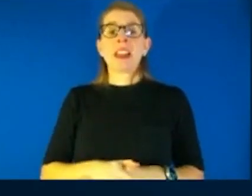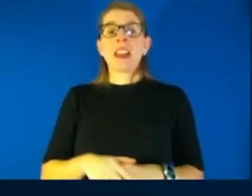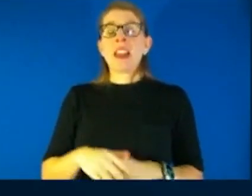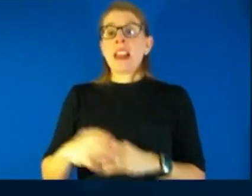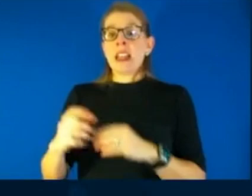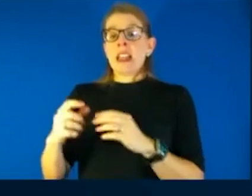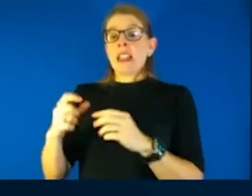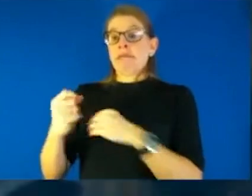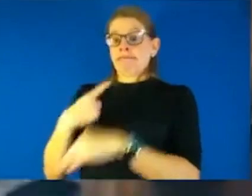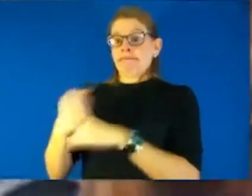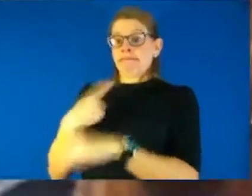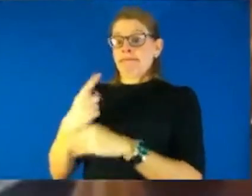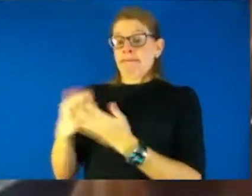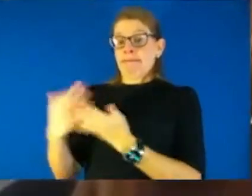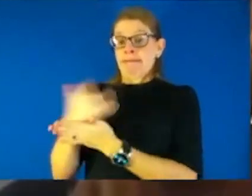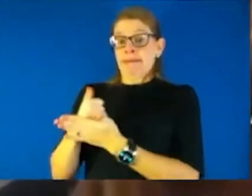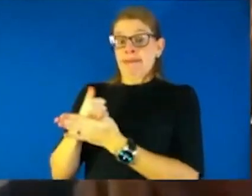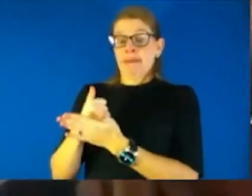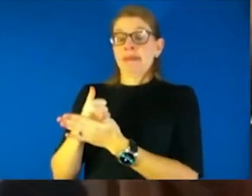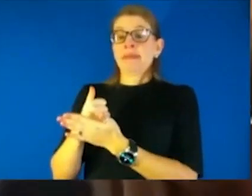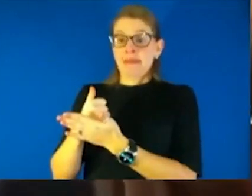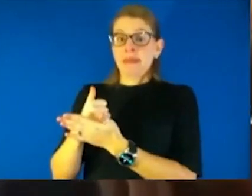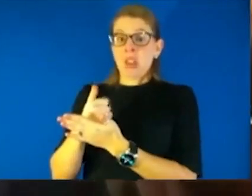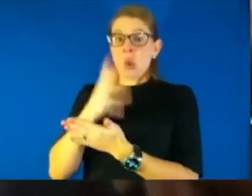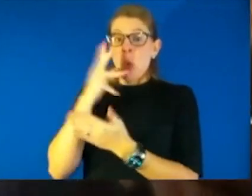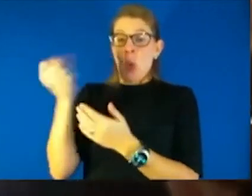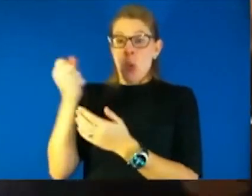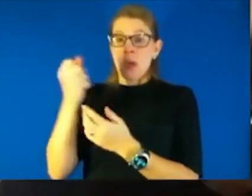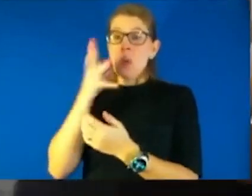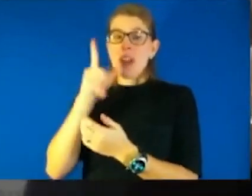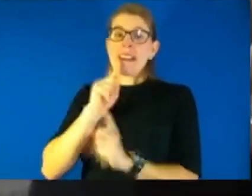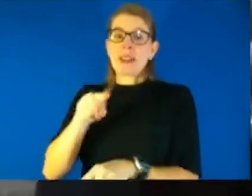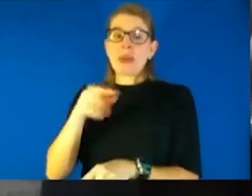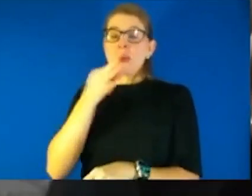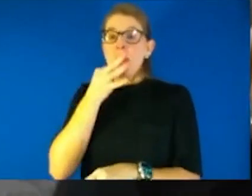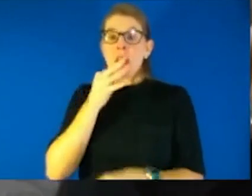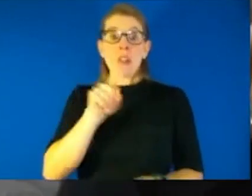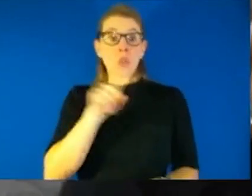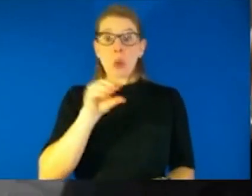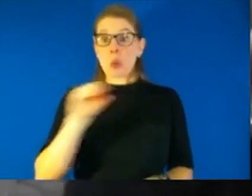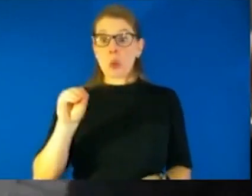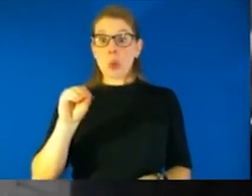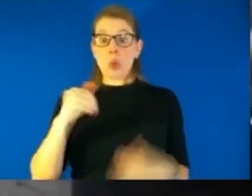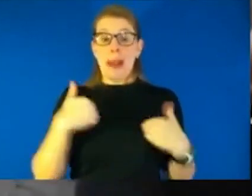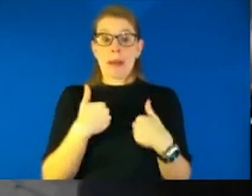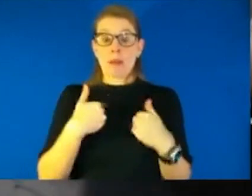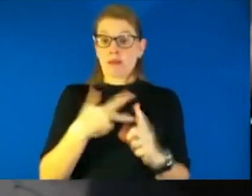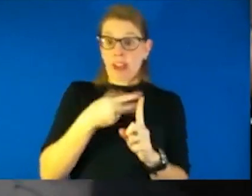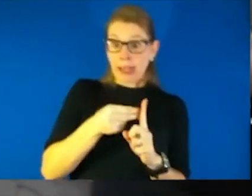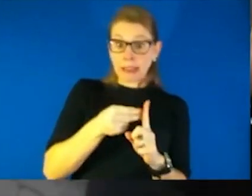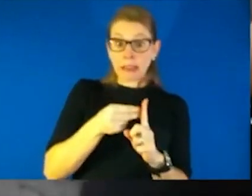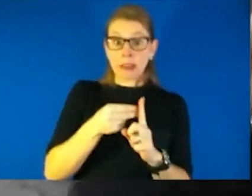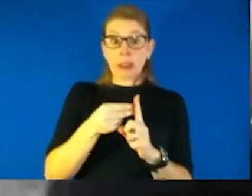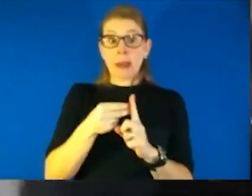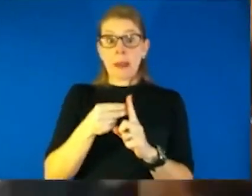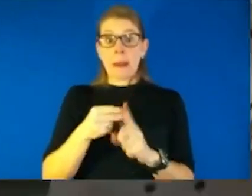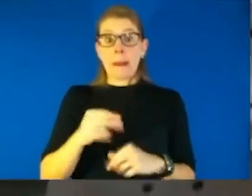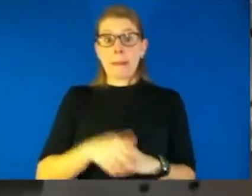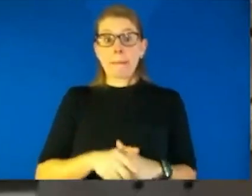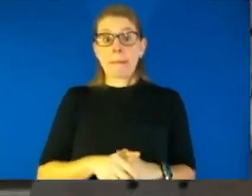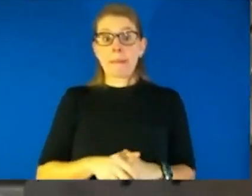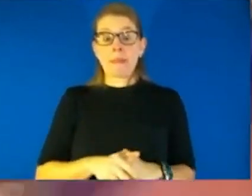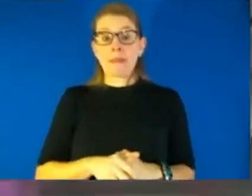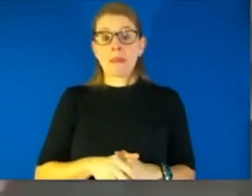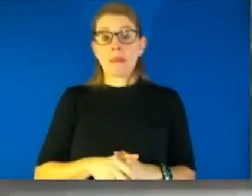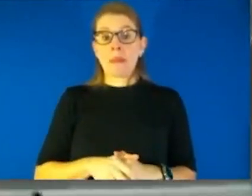about zoo animals. Are they getting vaccinated? What benefit will this